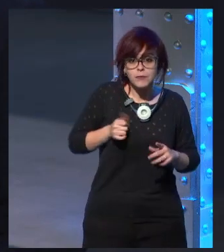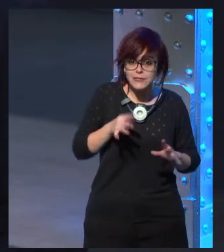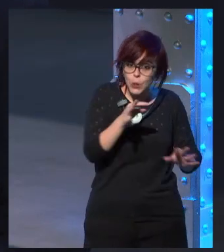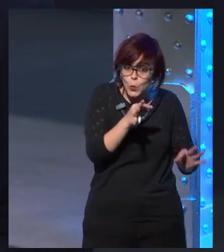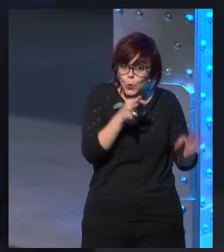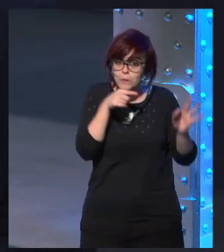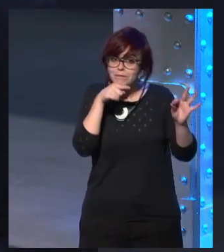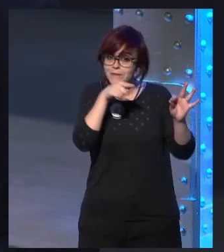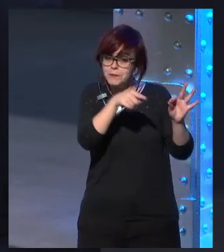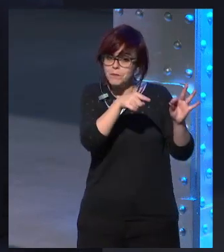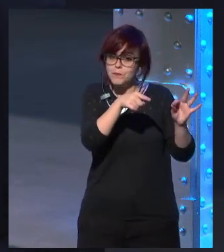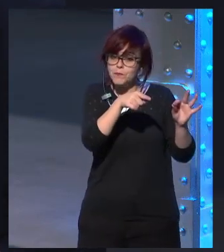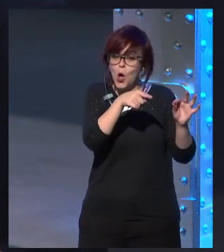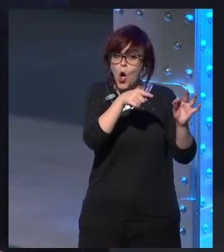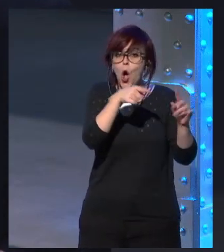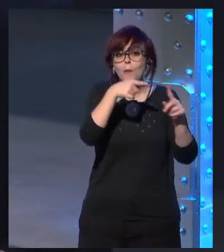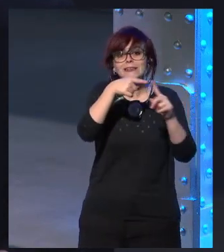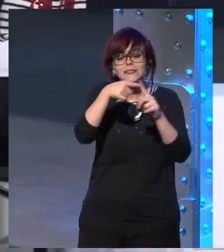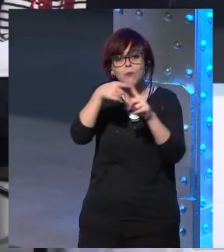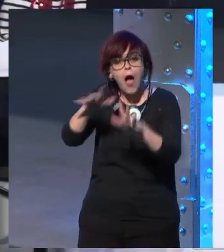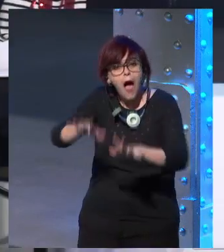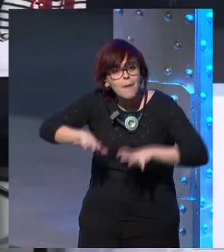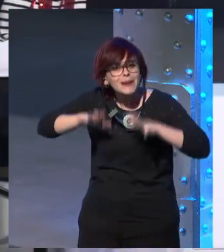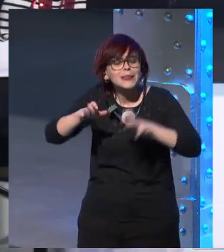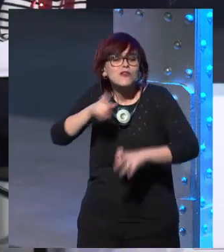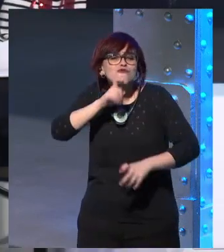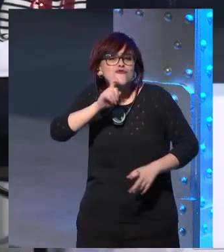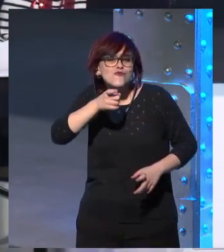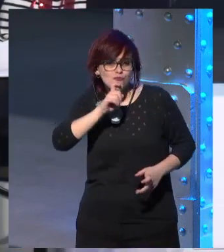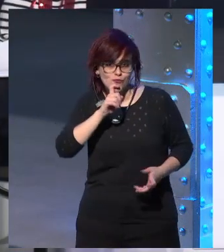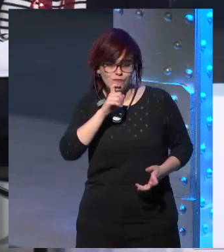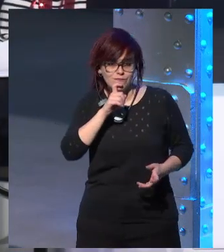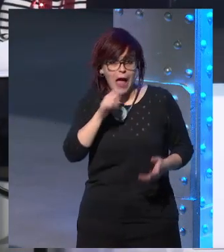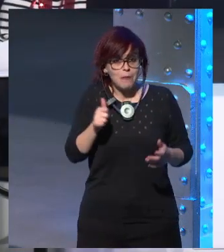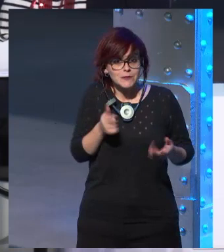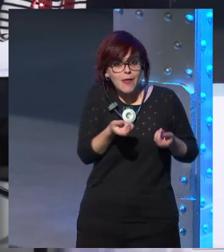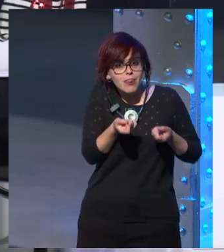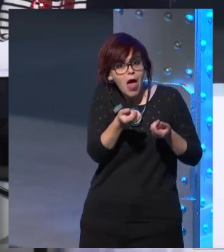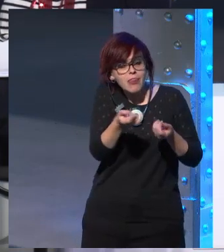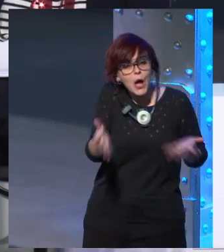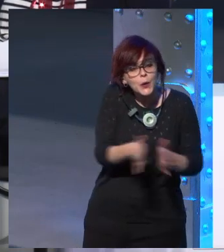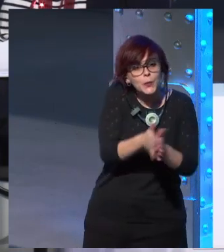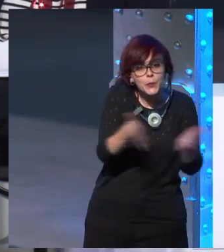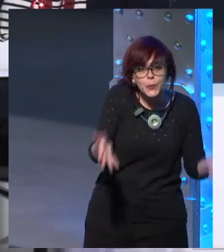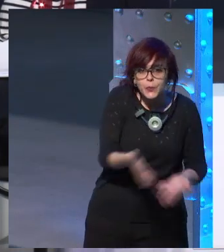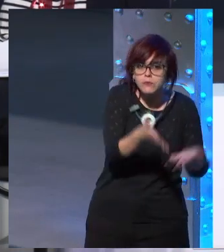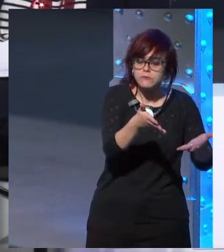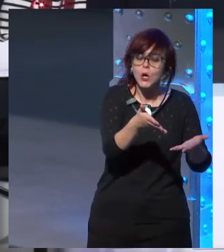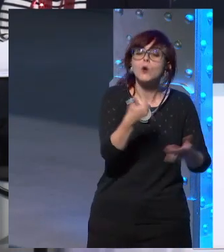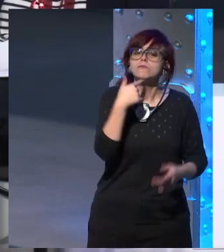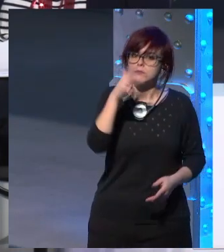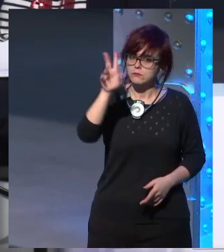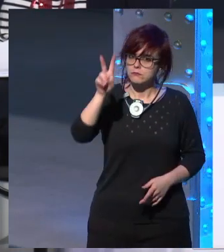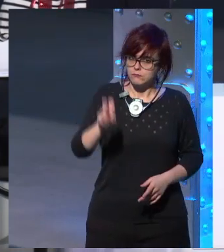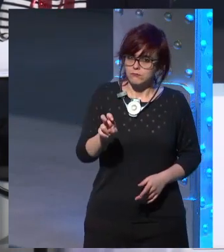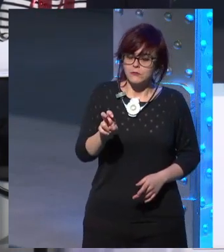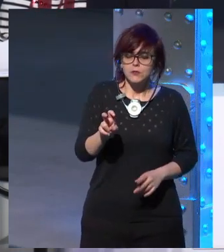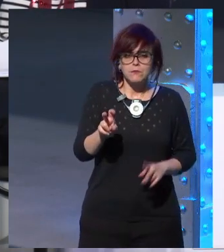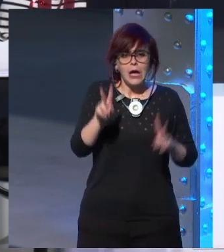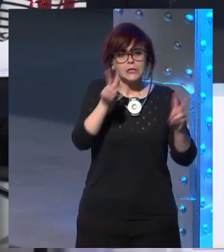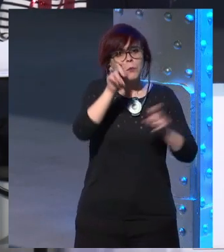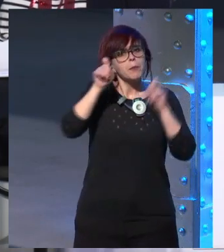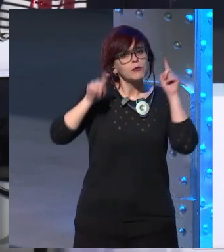it positively towards learning? A hugely important question. And it comes